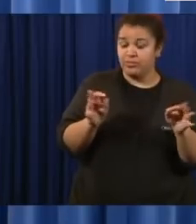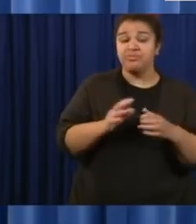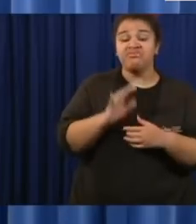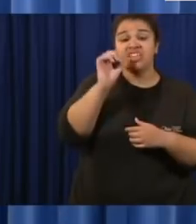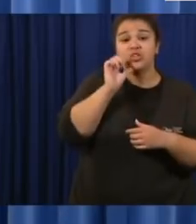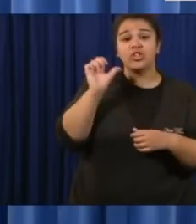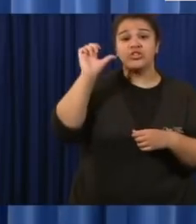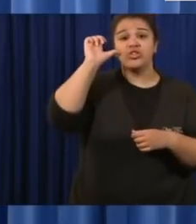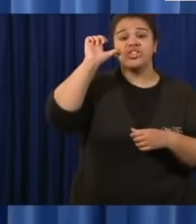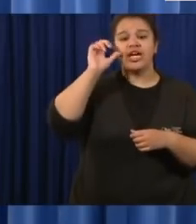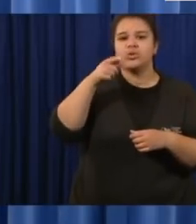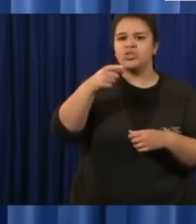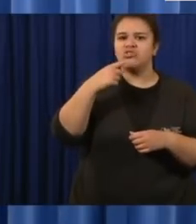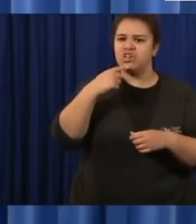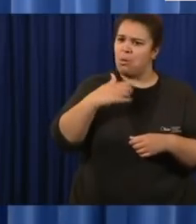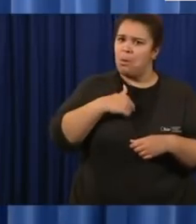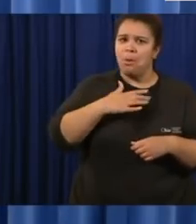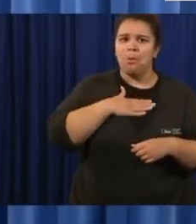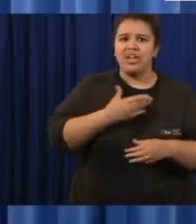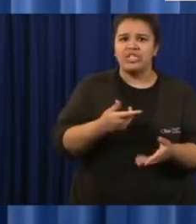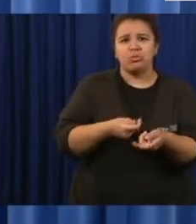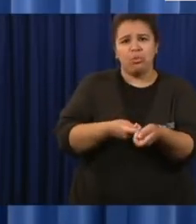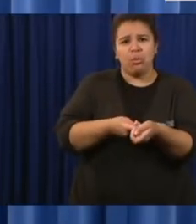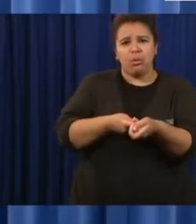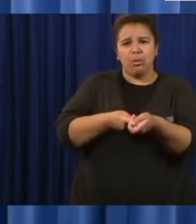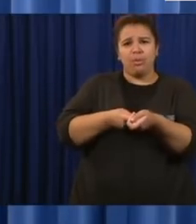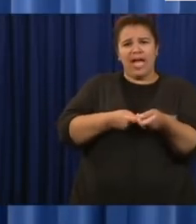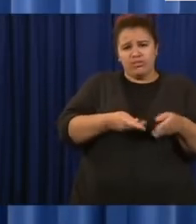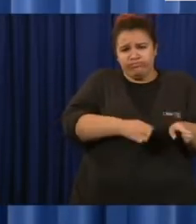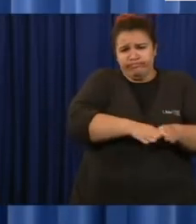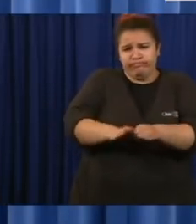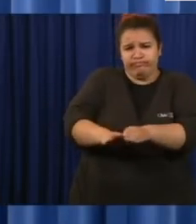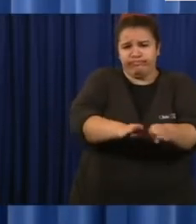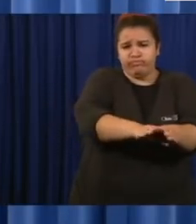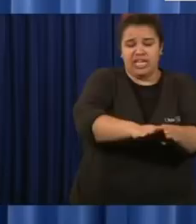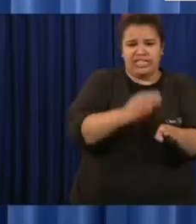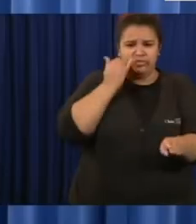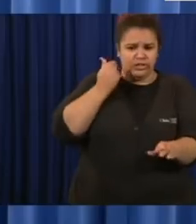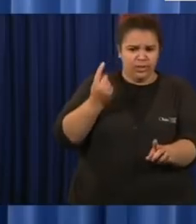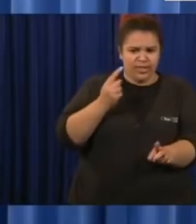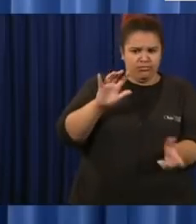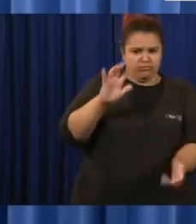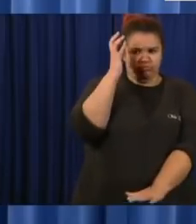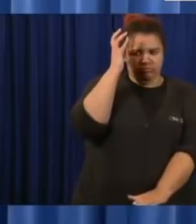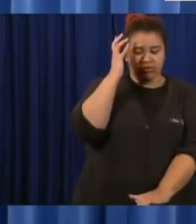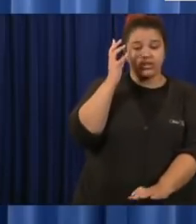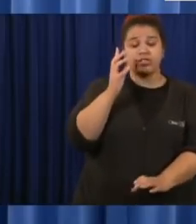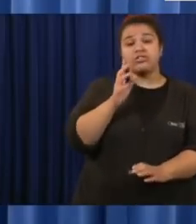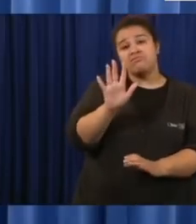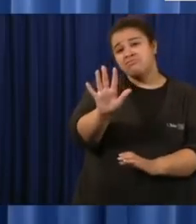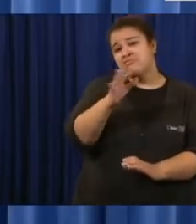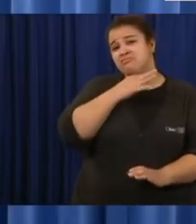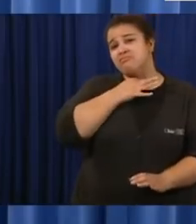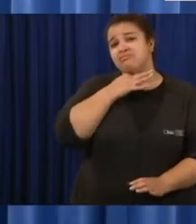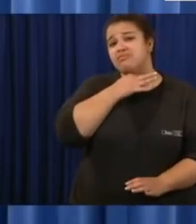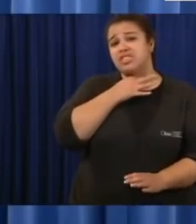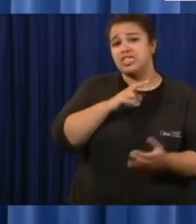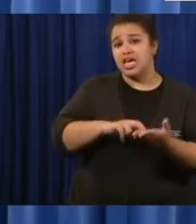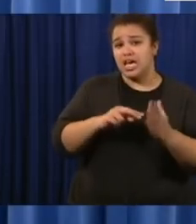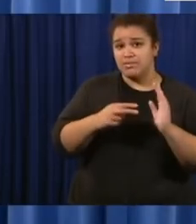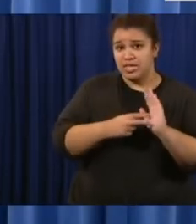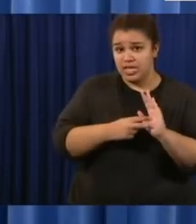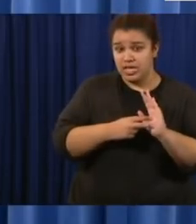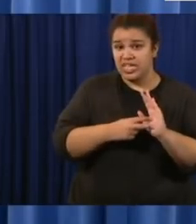start closing things down again if things don't go well. Does that mean that any reclosings of business would also occur